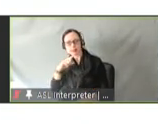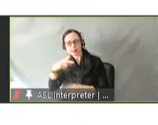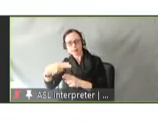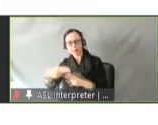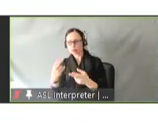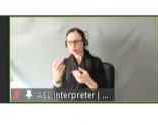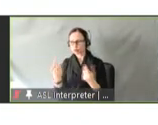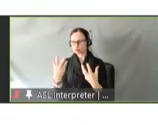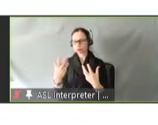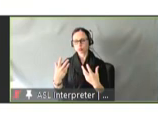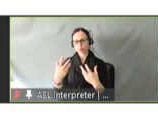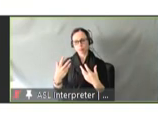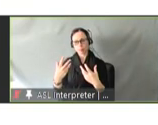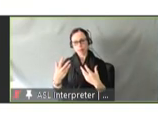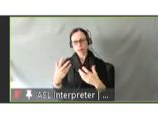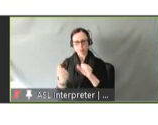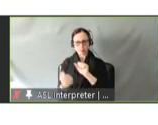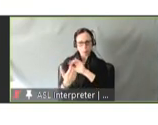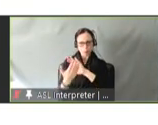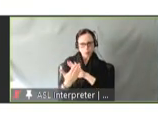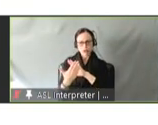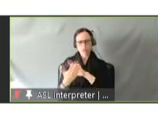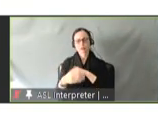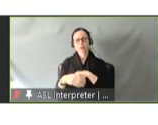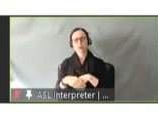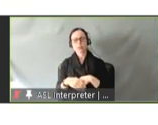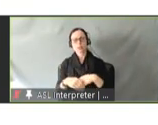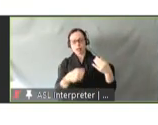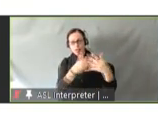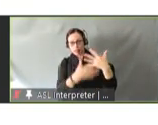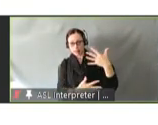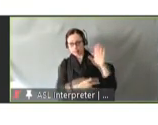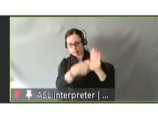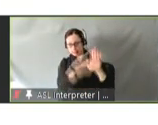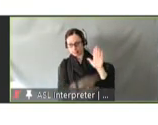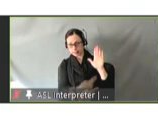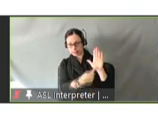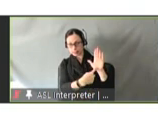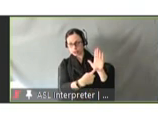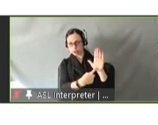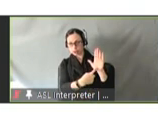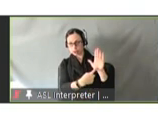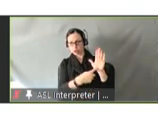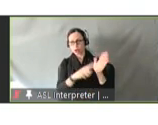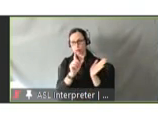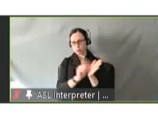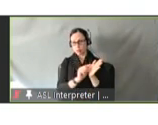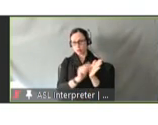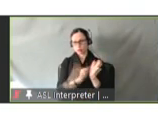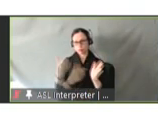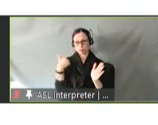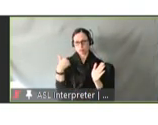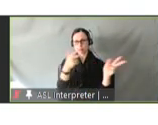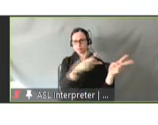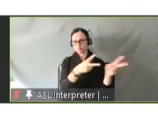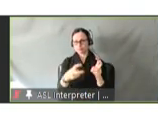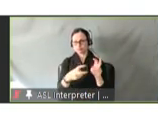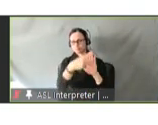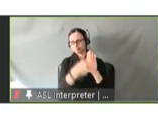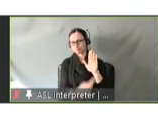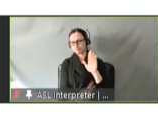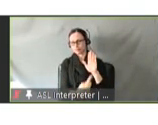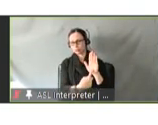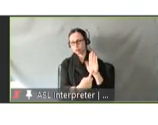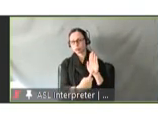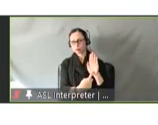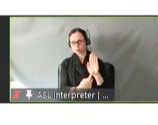systems and multiple approaches. The ones listed here are adapted from a table that was published previously and some presentations